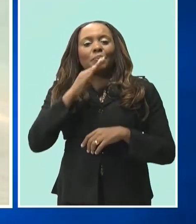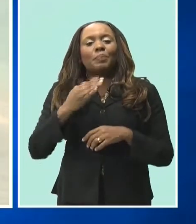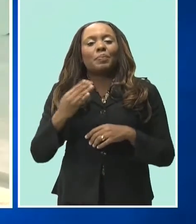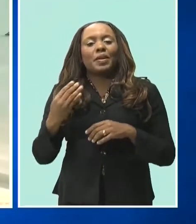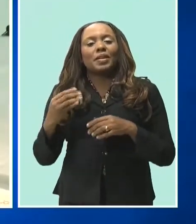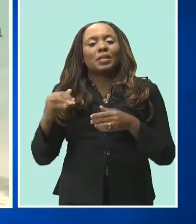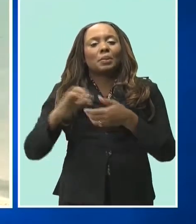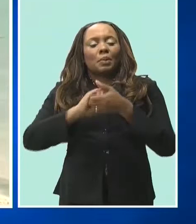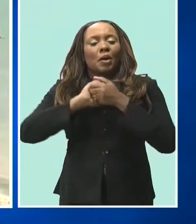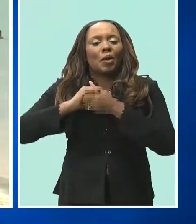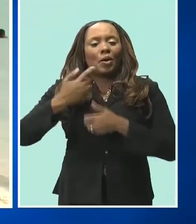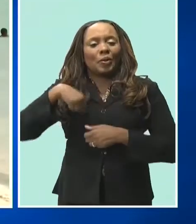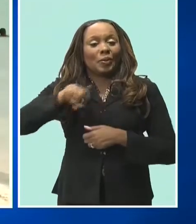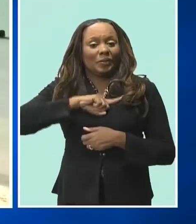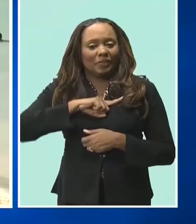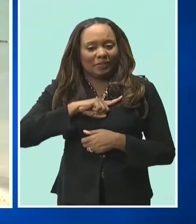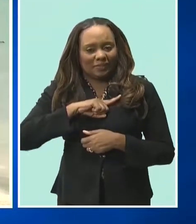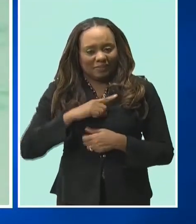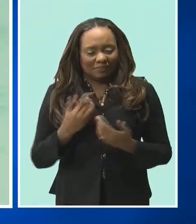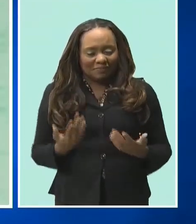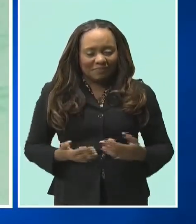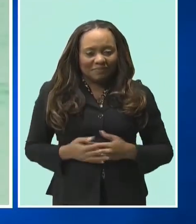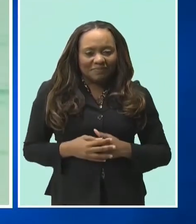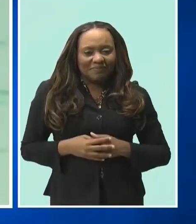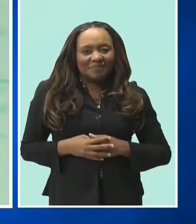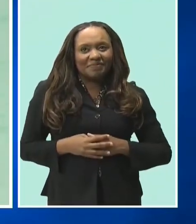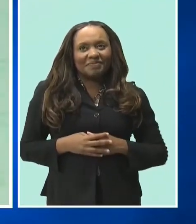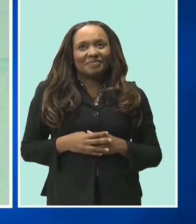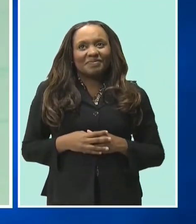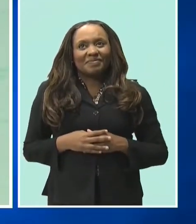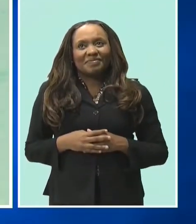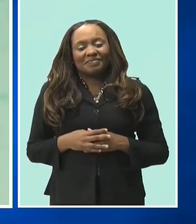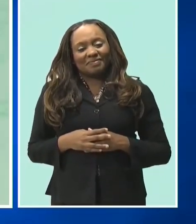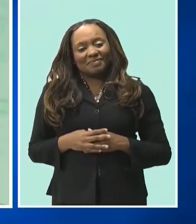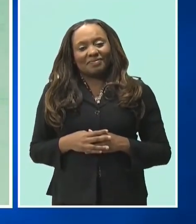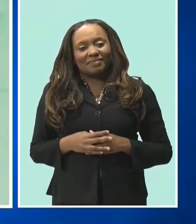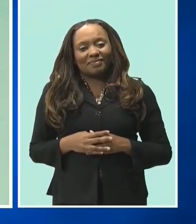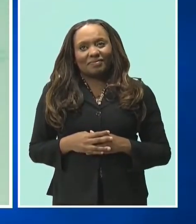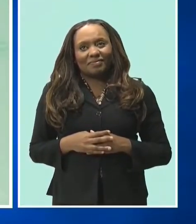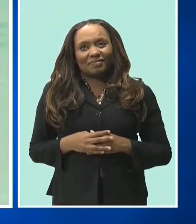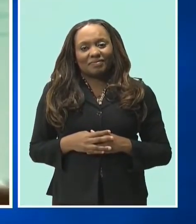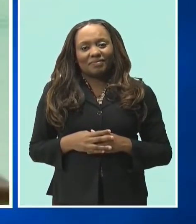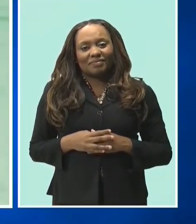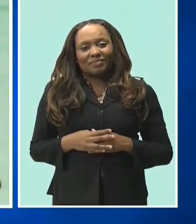we. Sharika Griffith, CBC News.